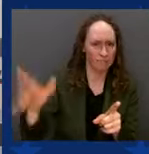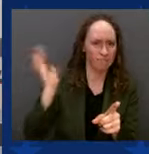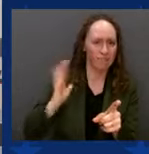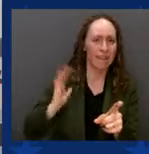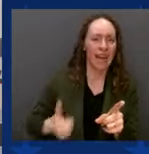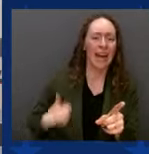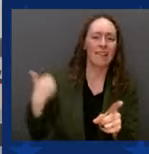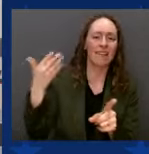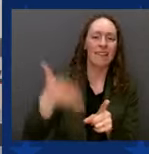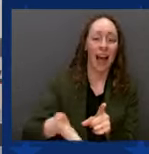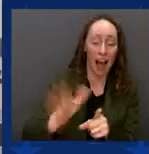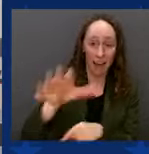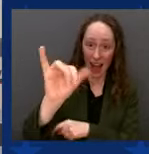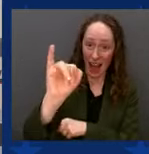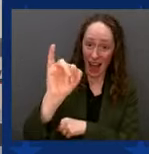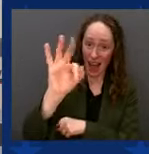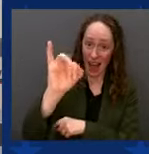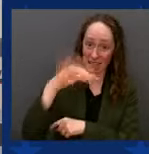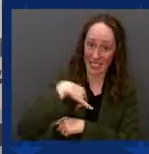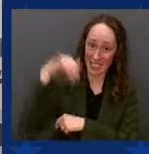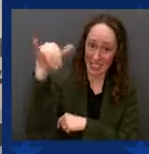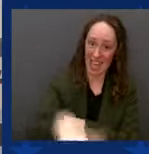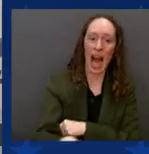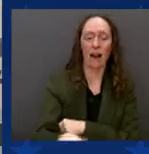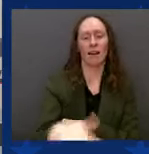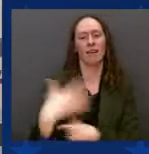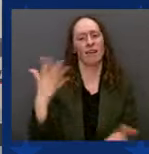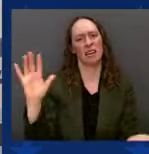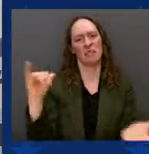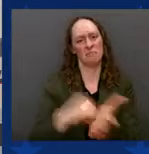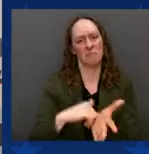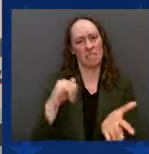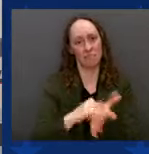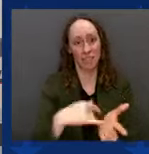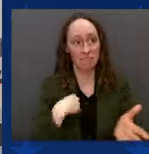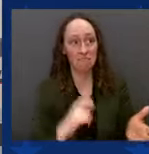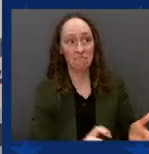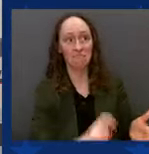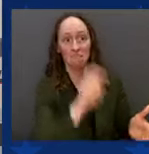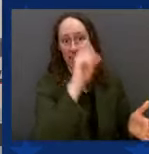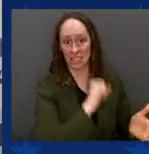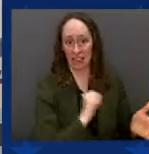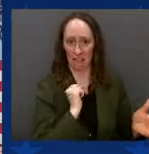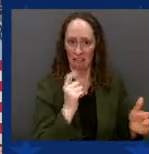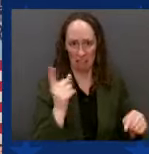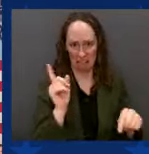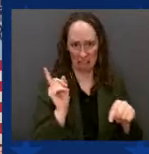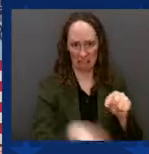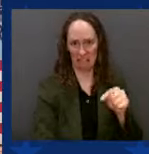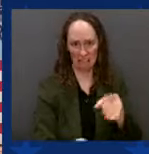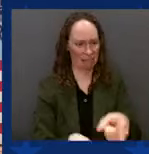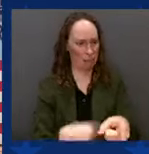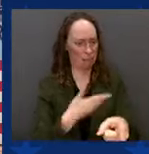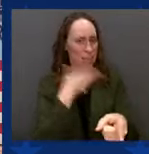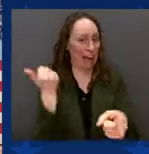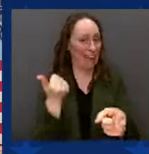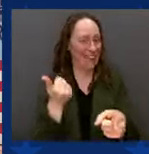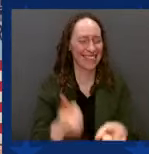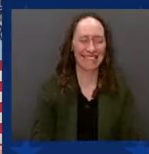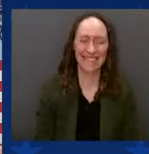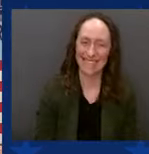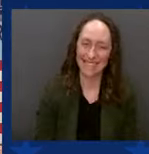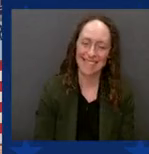comes Bobby. Anyway, great, great family and great friends. Folks, here's why I'm here today. For too